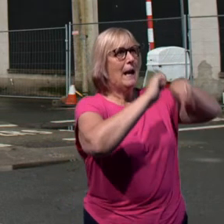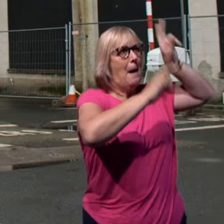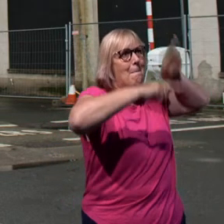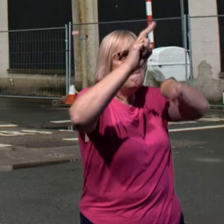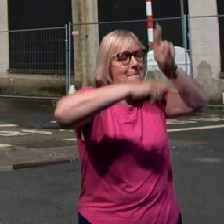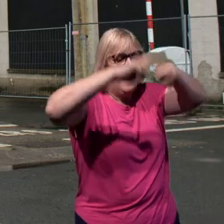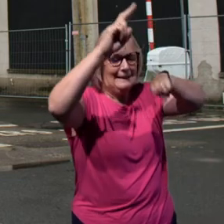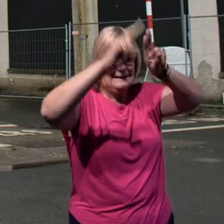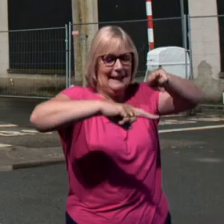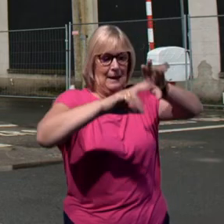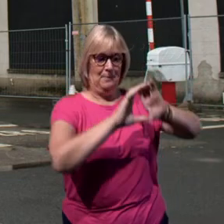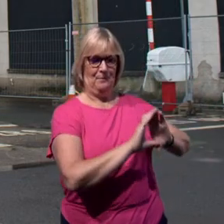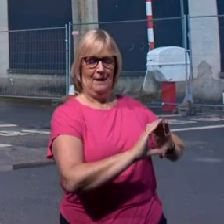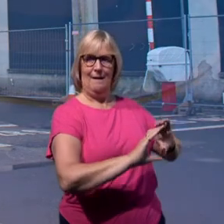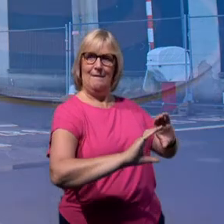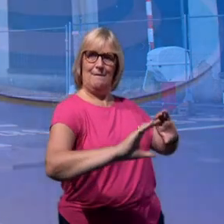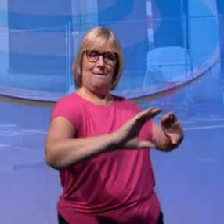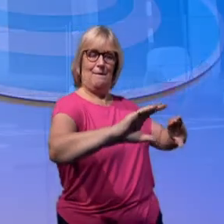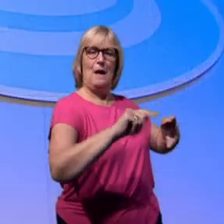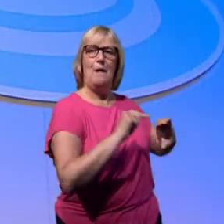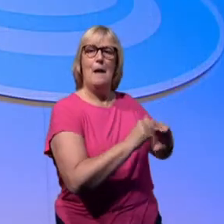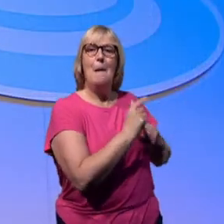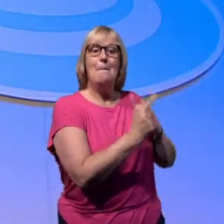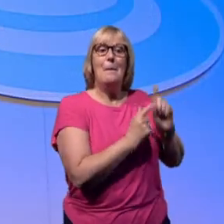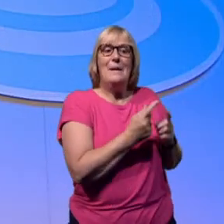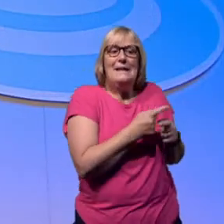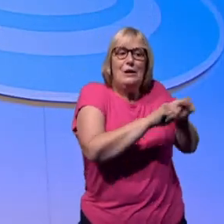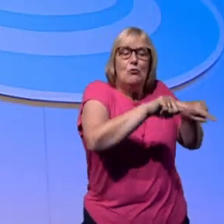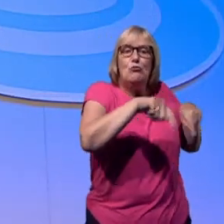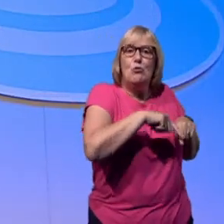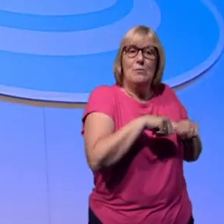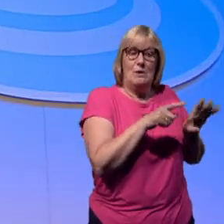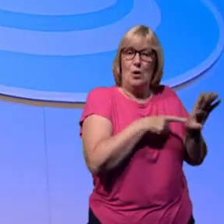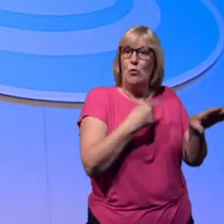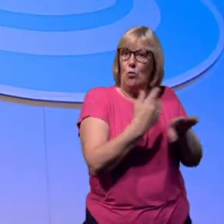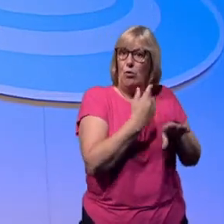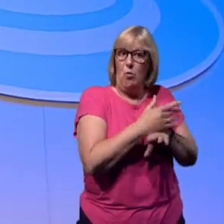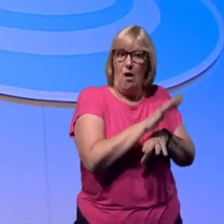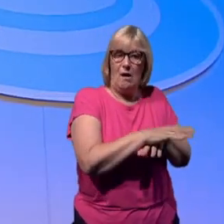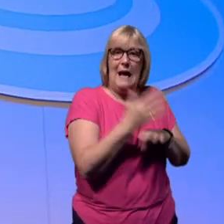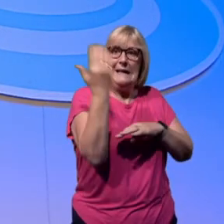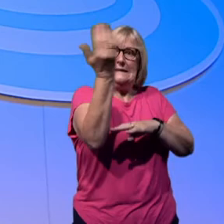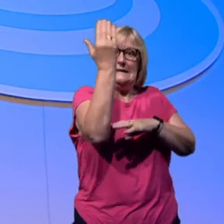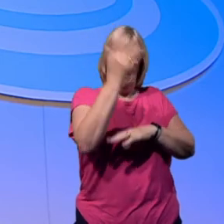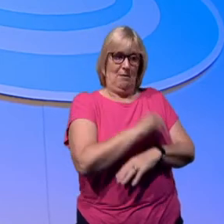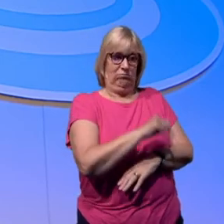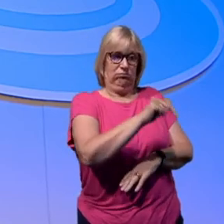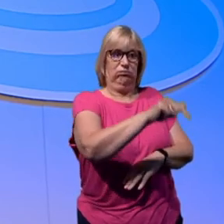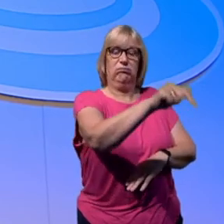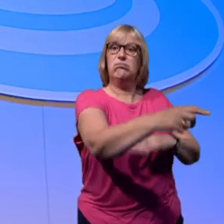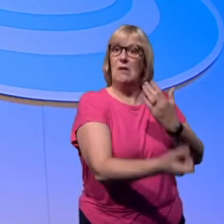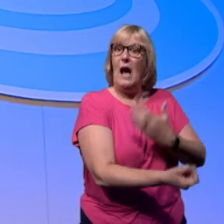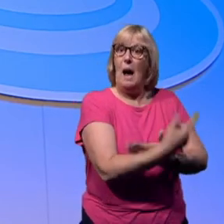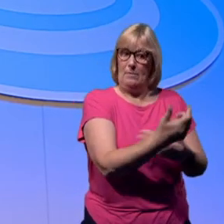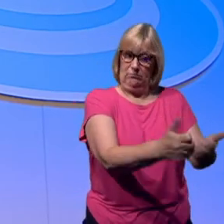course downstairs, those lovely meeting rooms where already youth work and seminars are taking